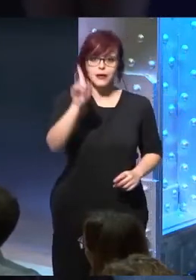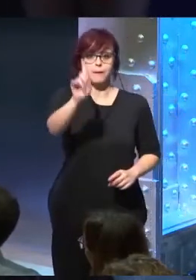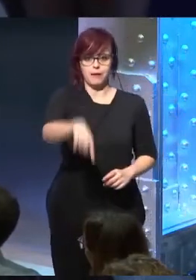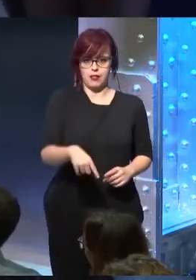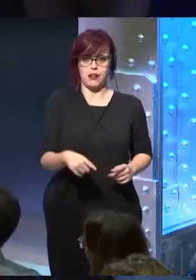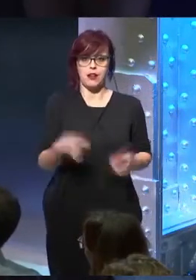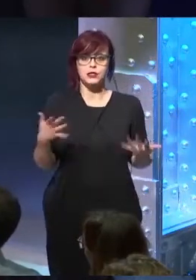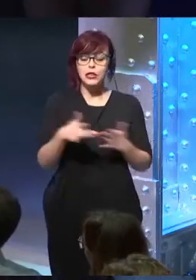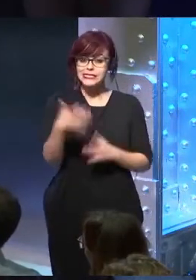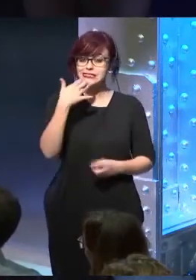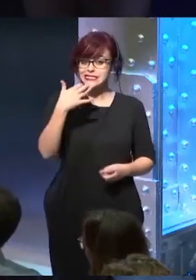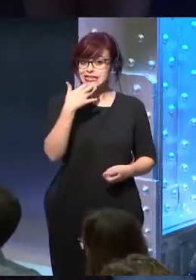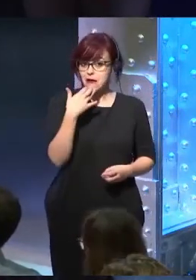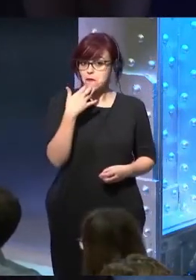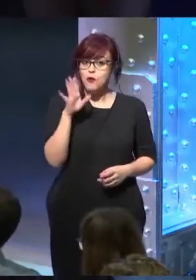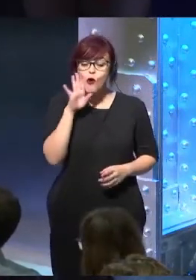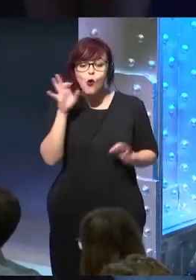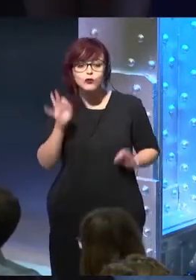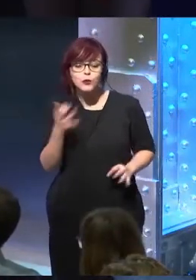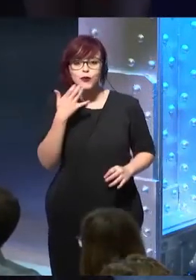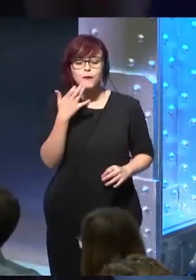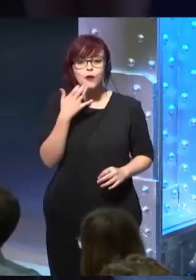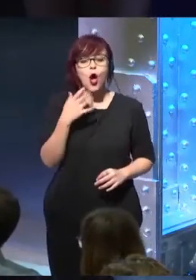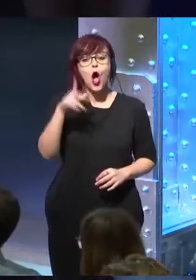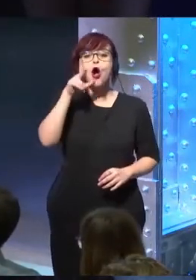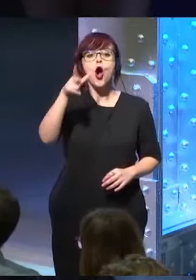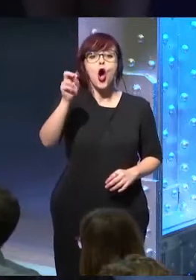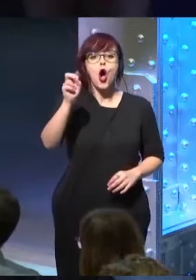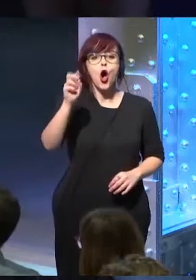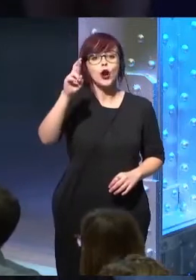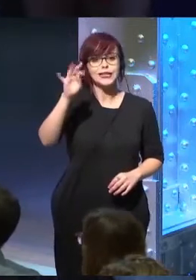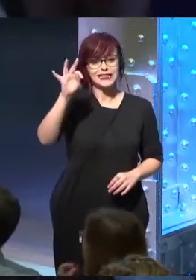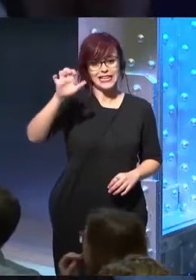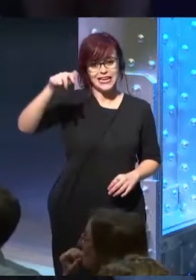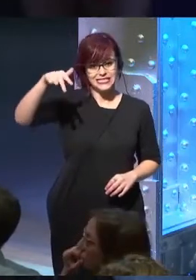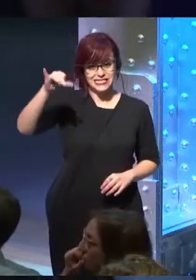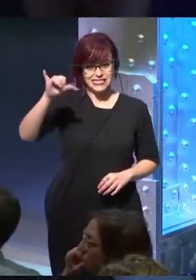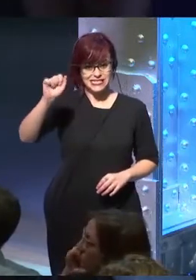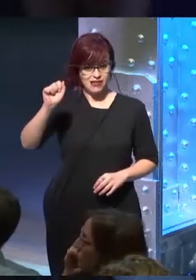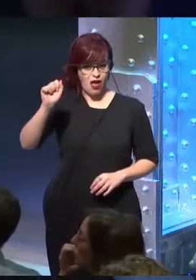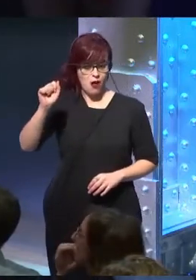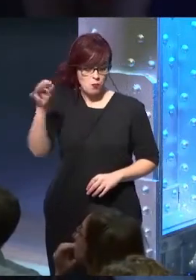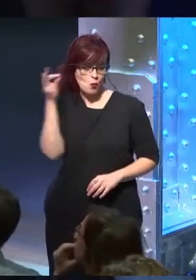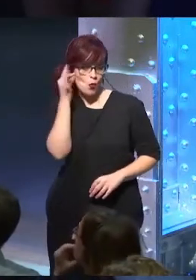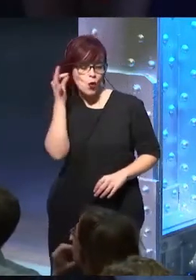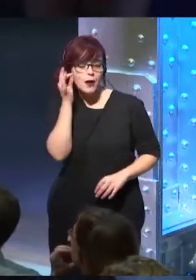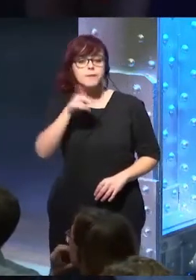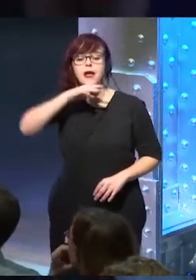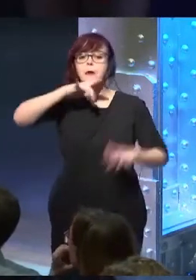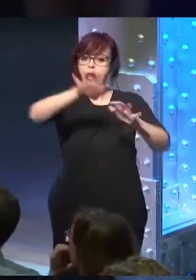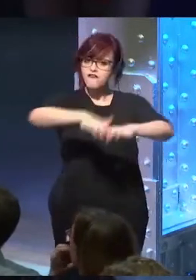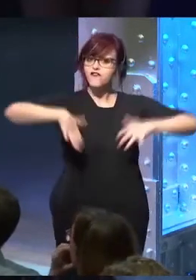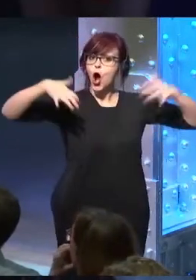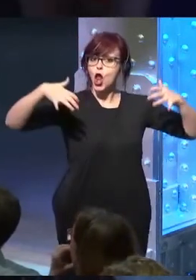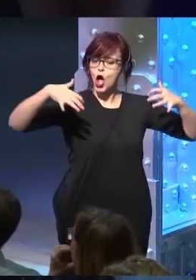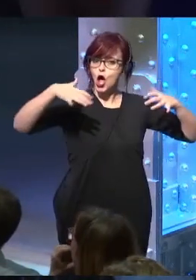the woman, called Hortensia, gets away with speaking in the forum because she's